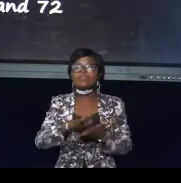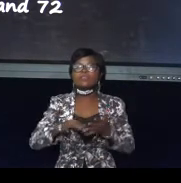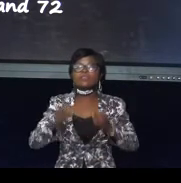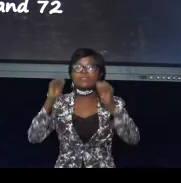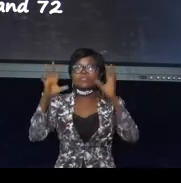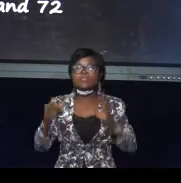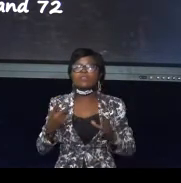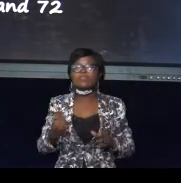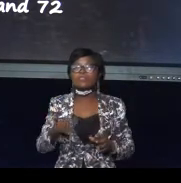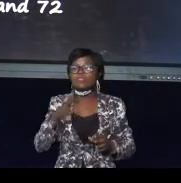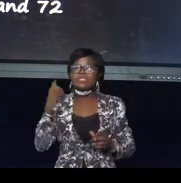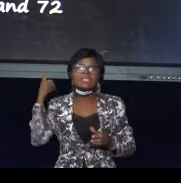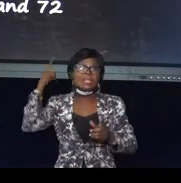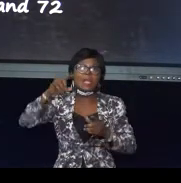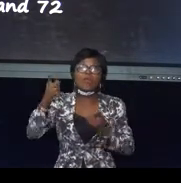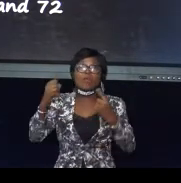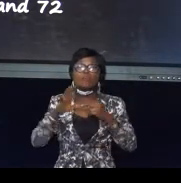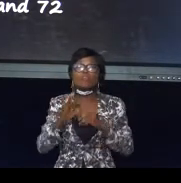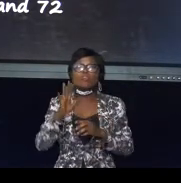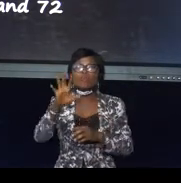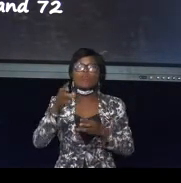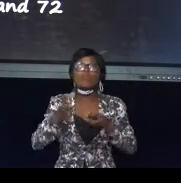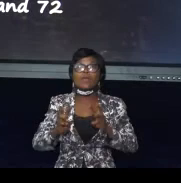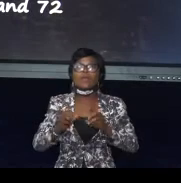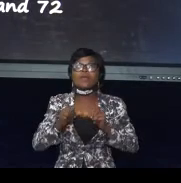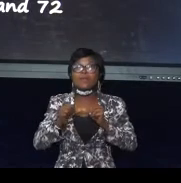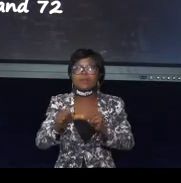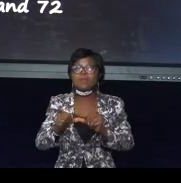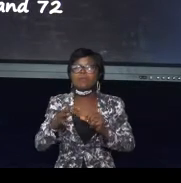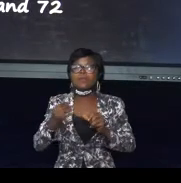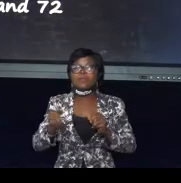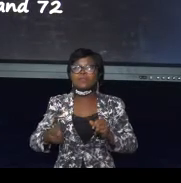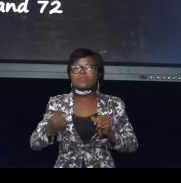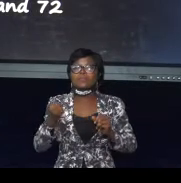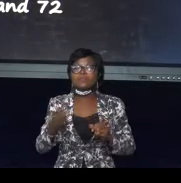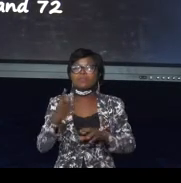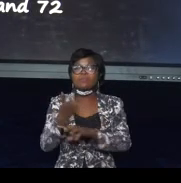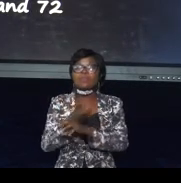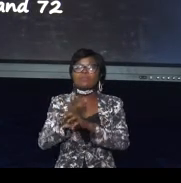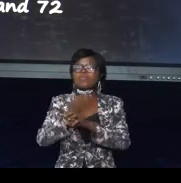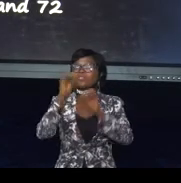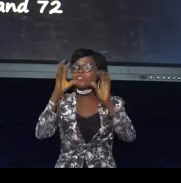studies lesson. Till I come your way in the next class, remain wonderful mathemagicians.